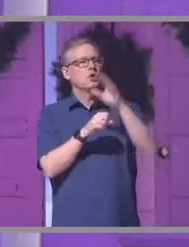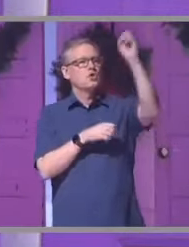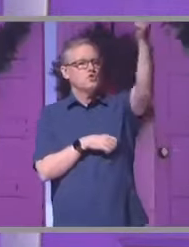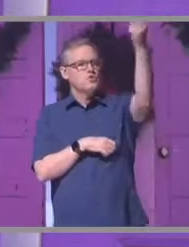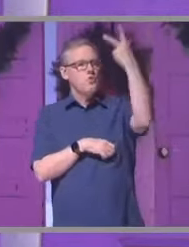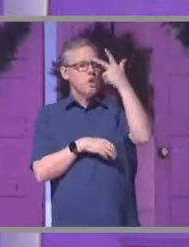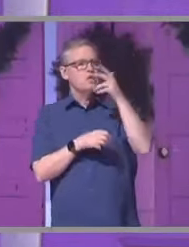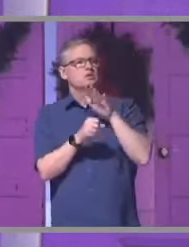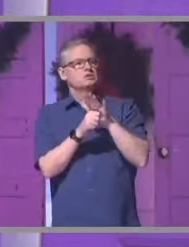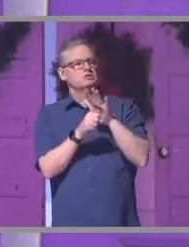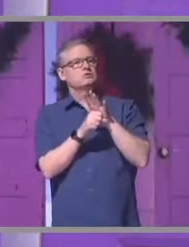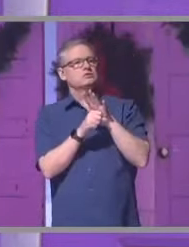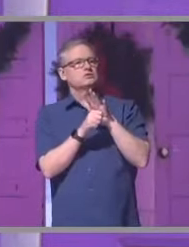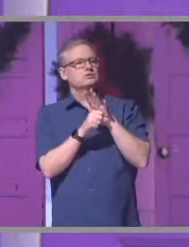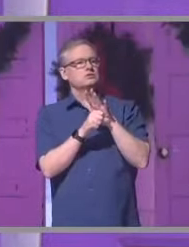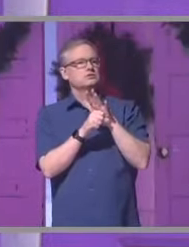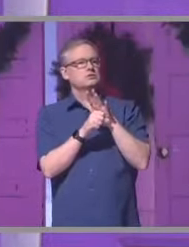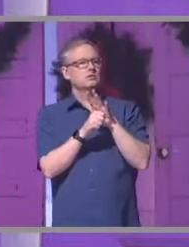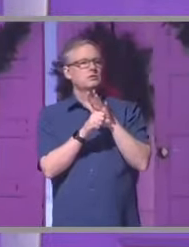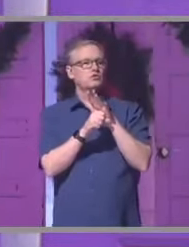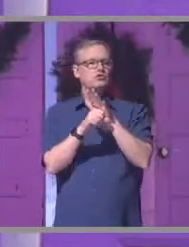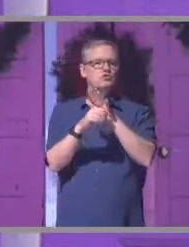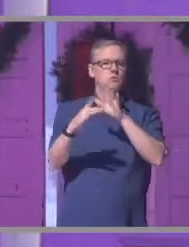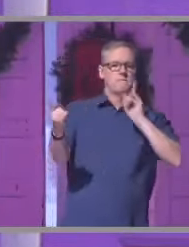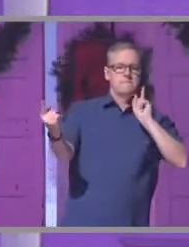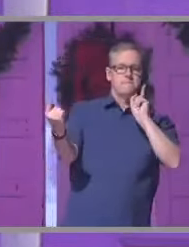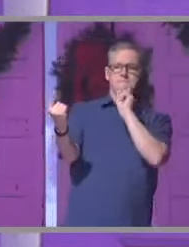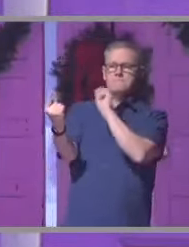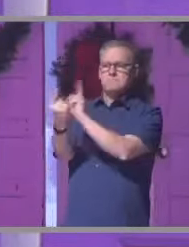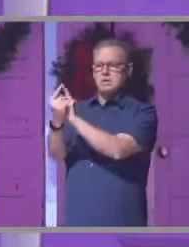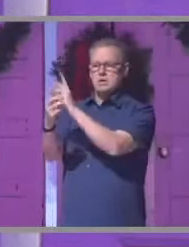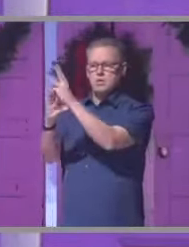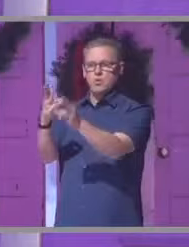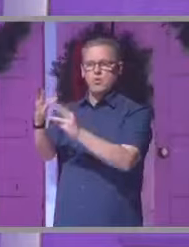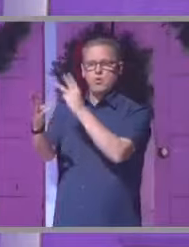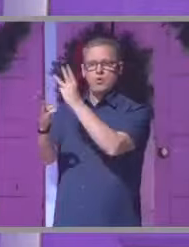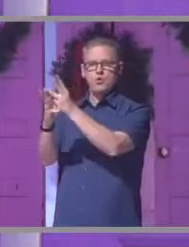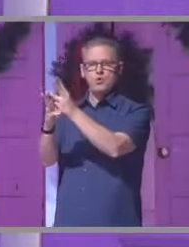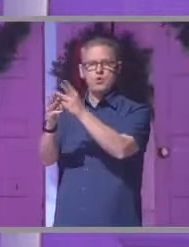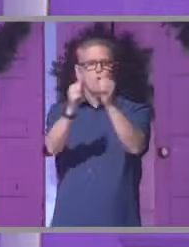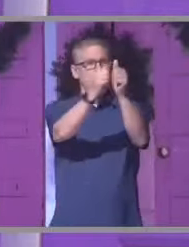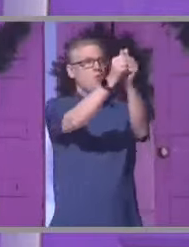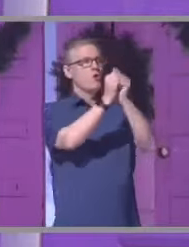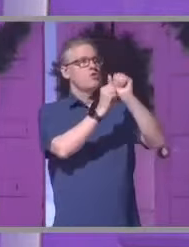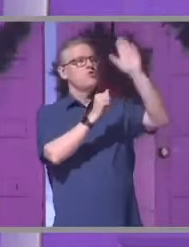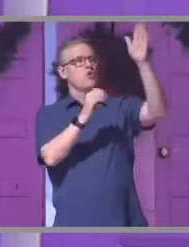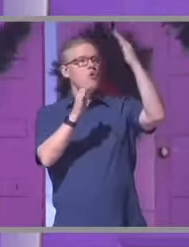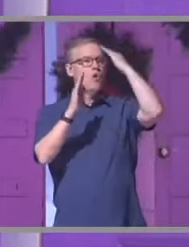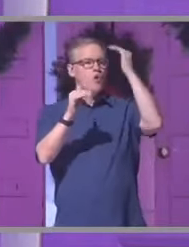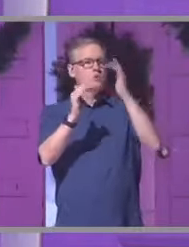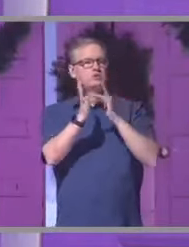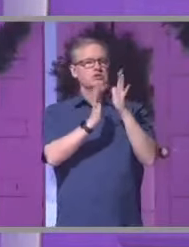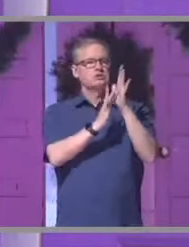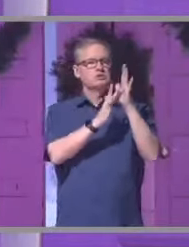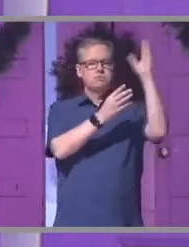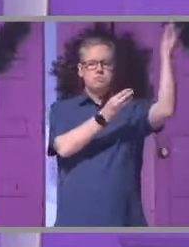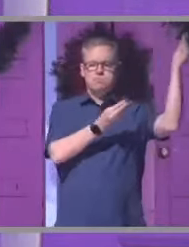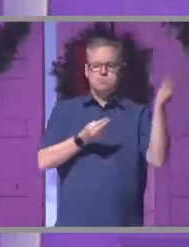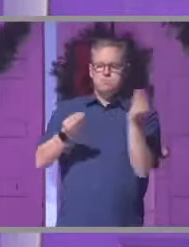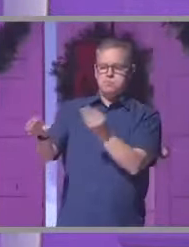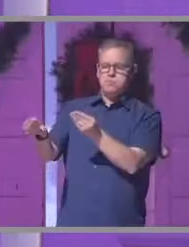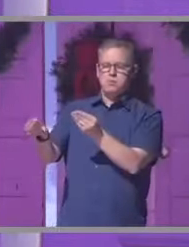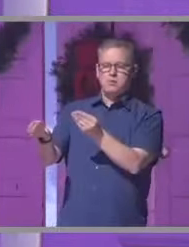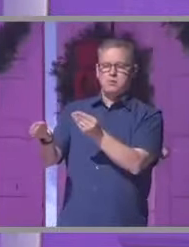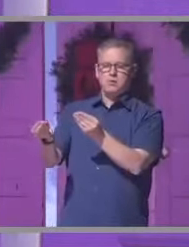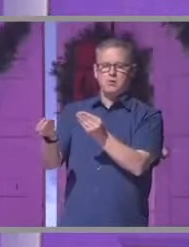grace to engage our world with the hope of Jesus? God, wherever we